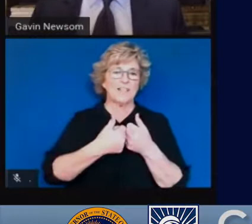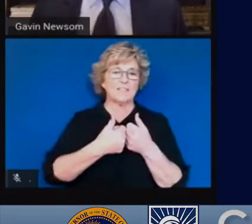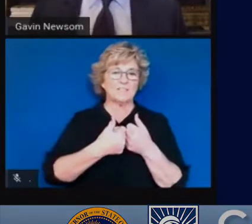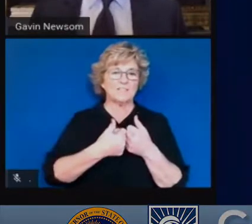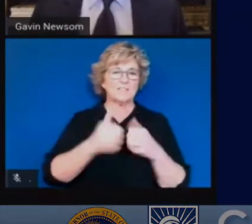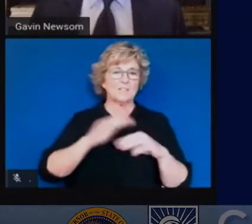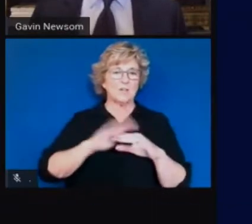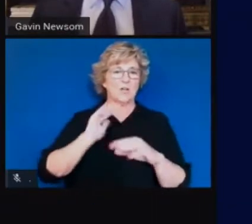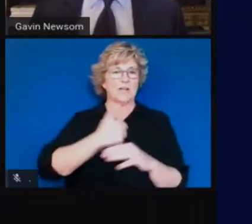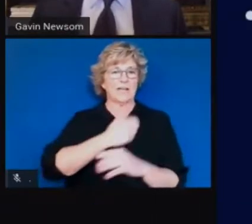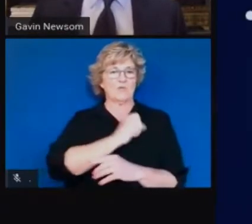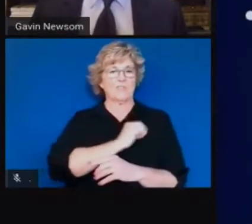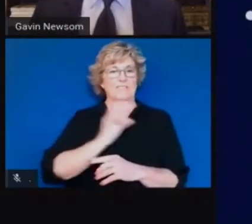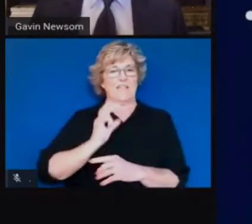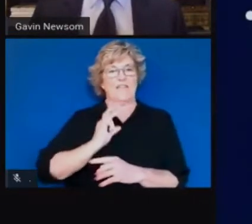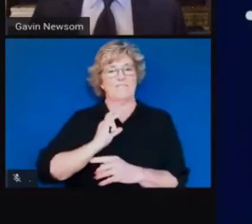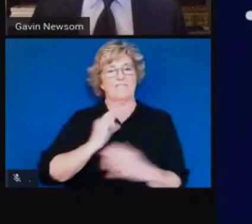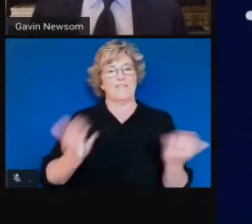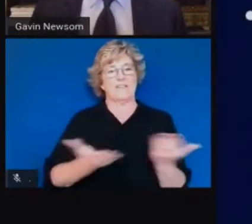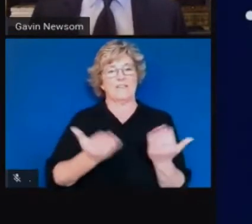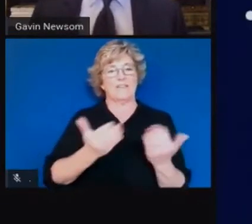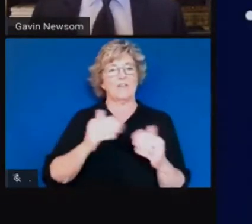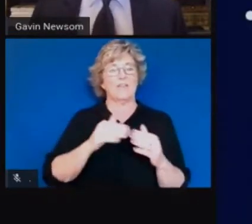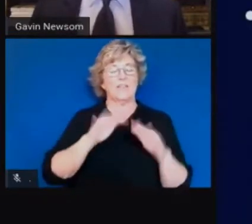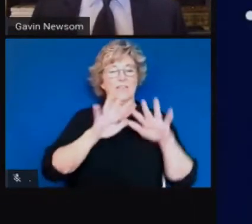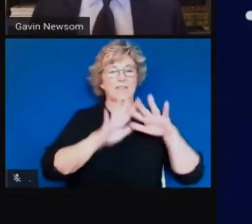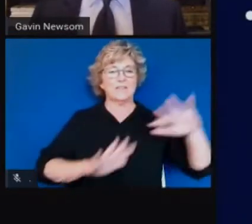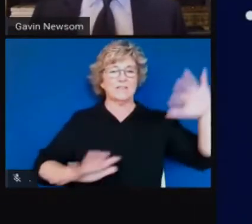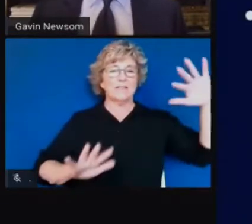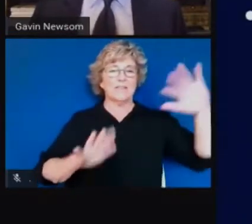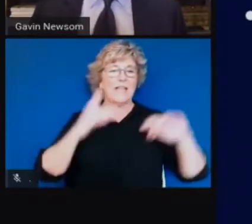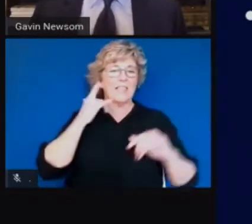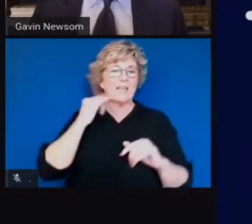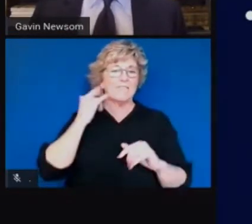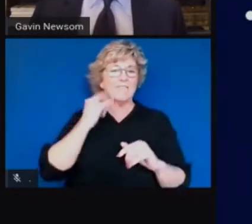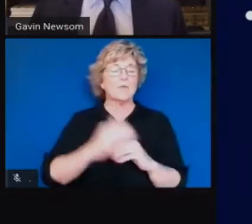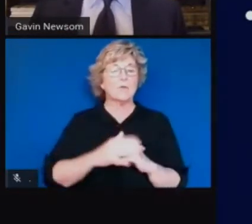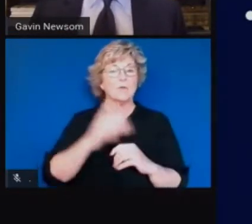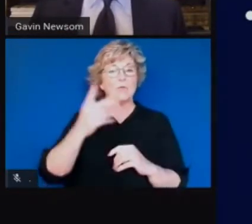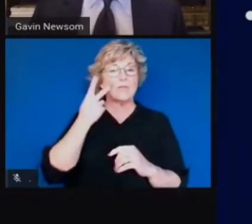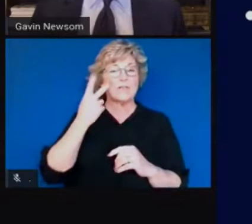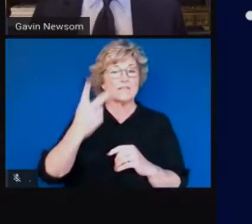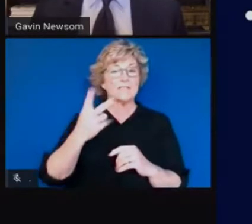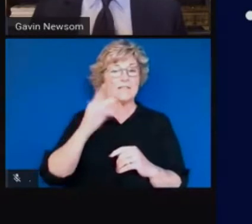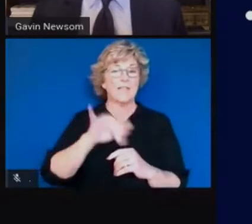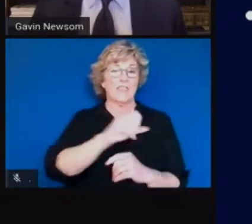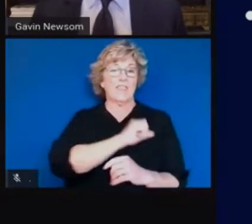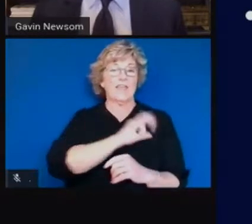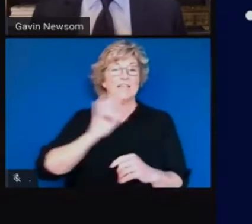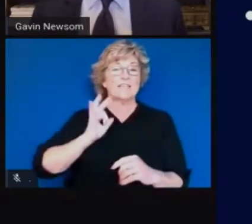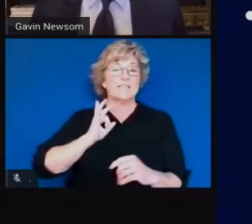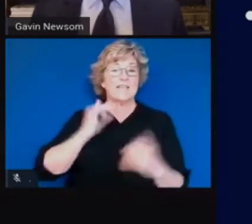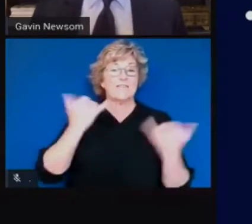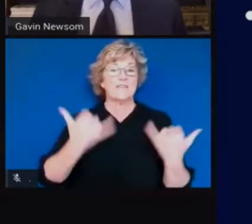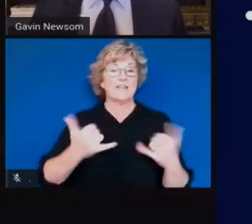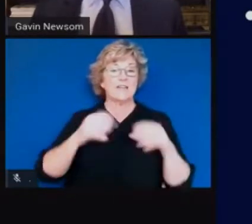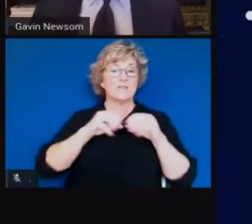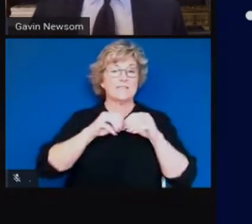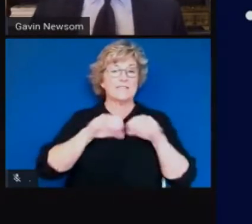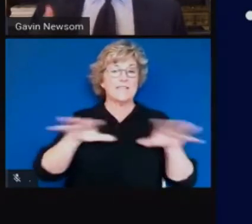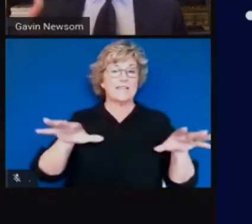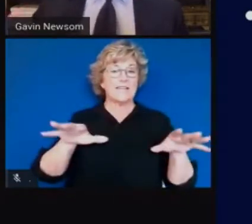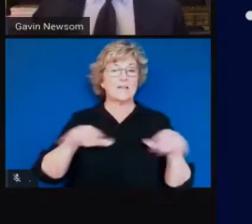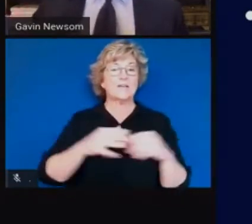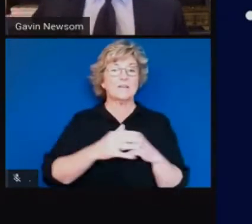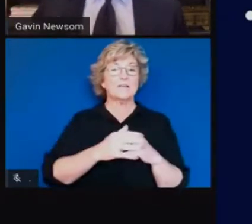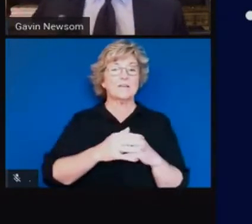our staffing here in the state. You can see from this slide the staff that we have currently deployed. These are